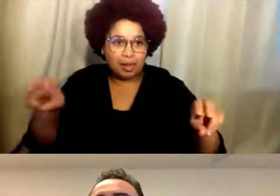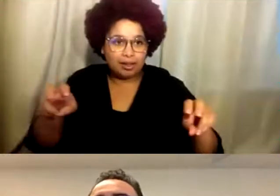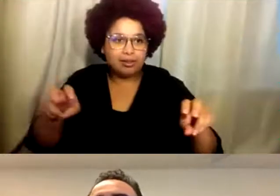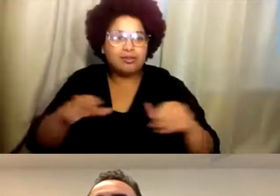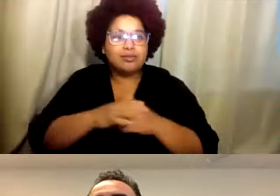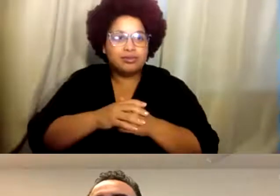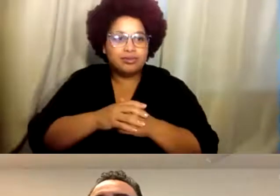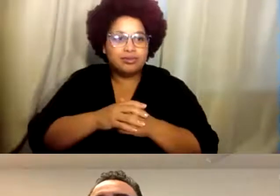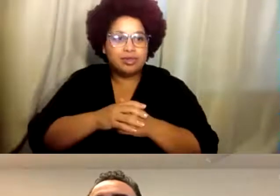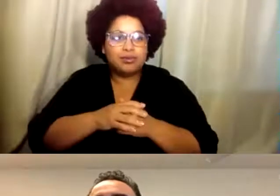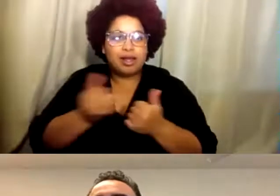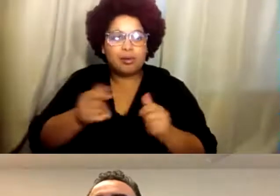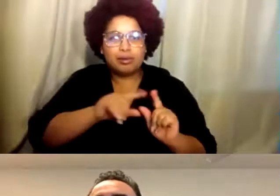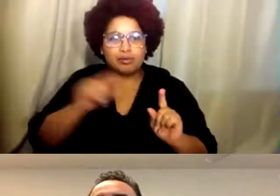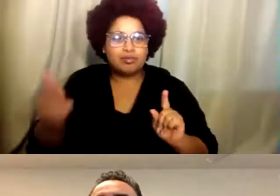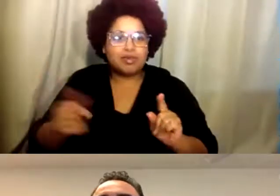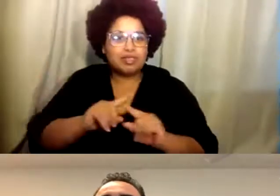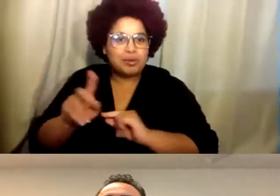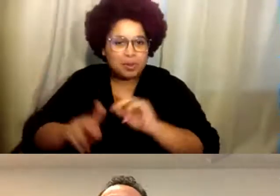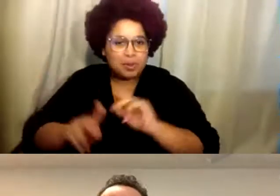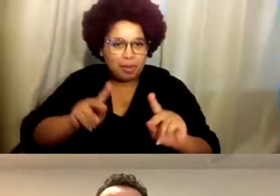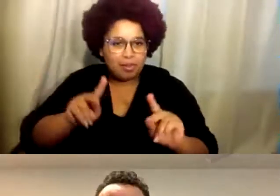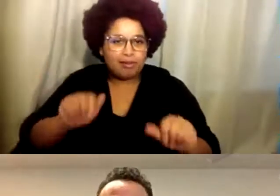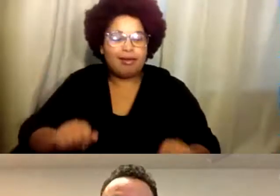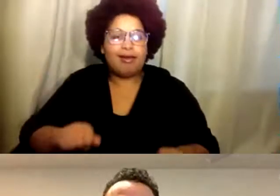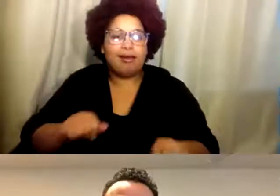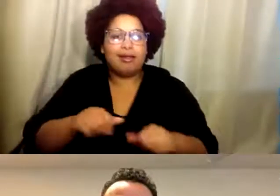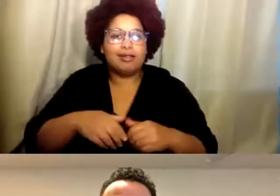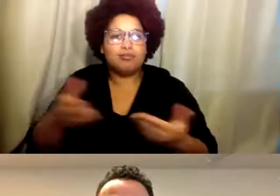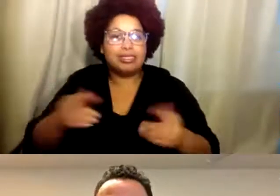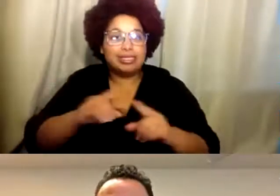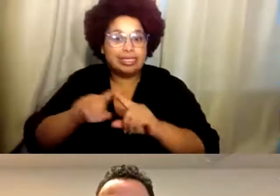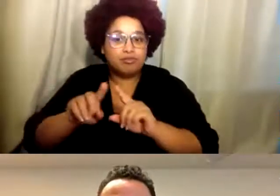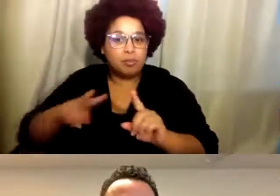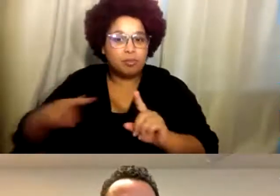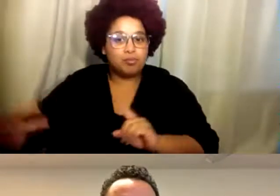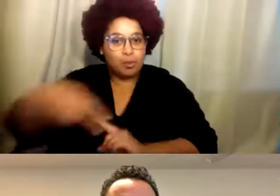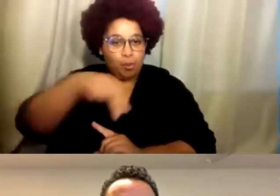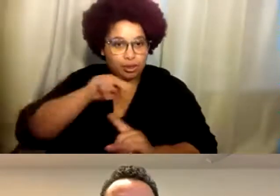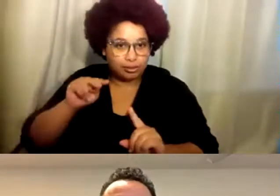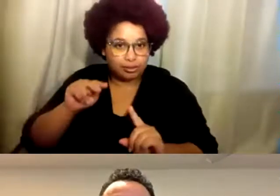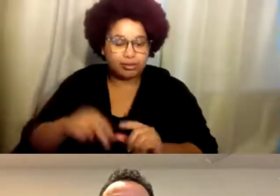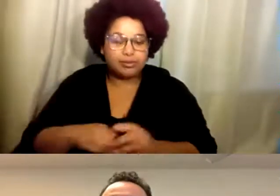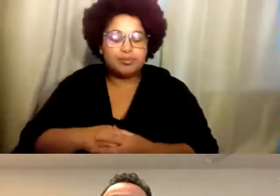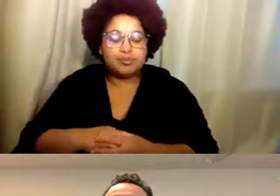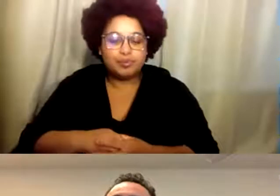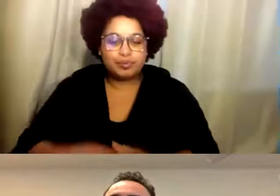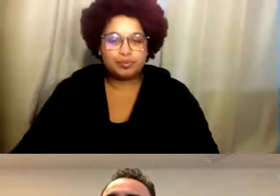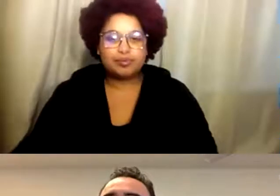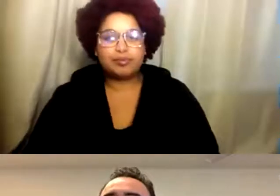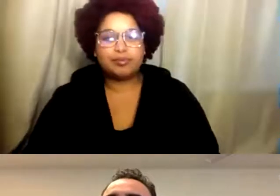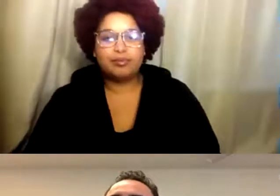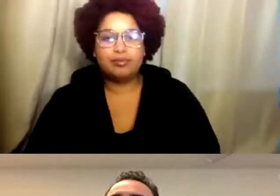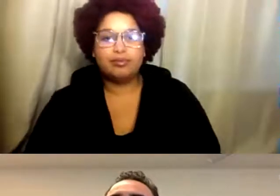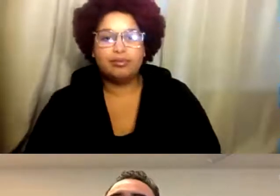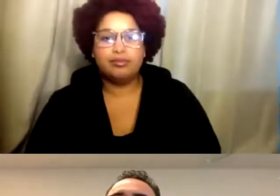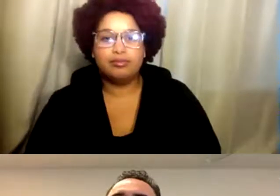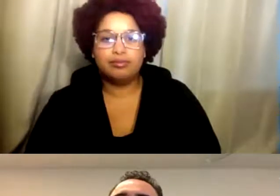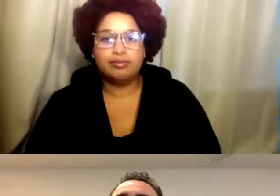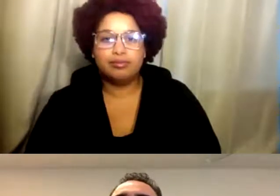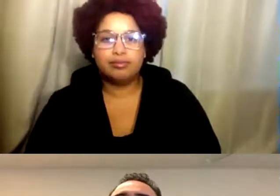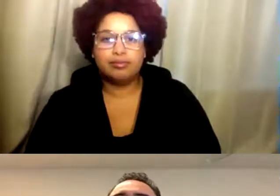have us move around so different people can, bring in different viewpoints. So for Professor